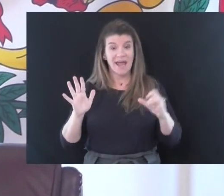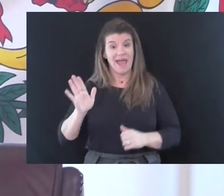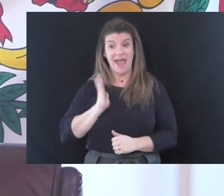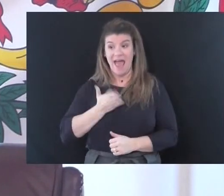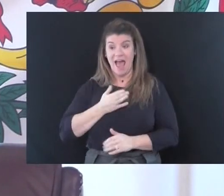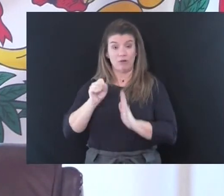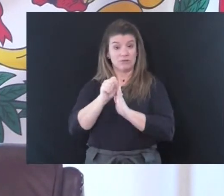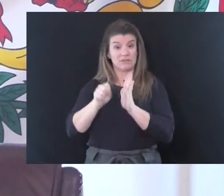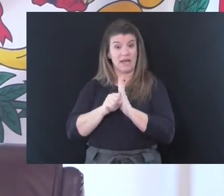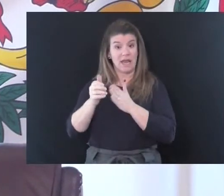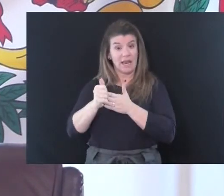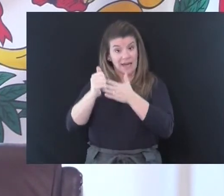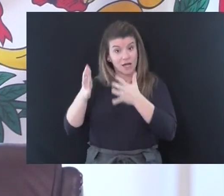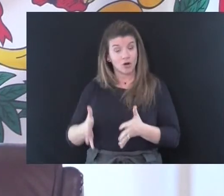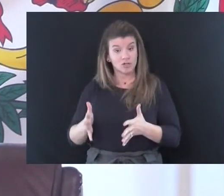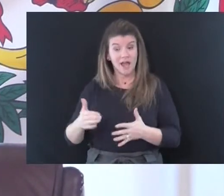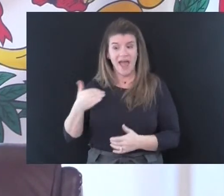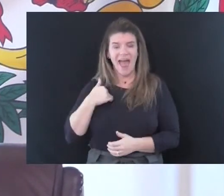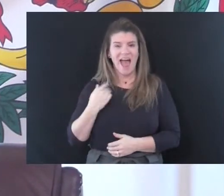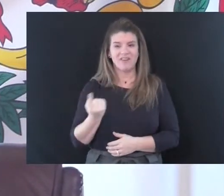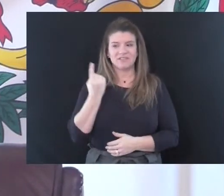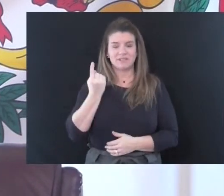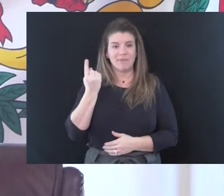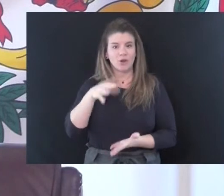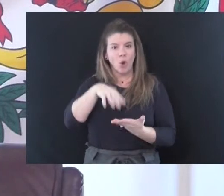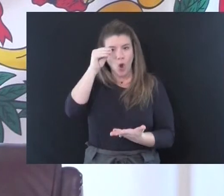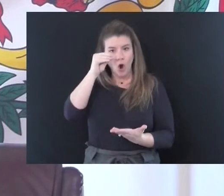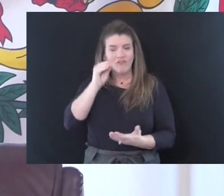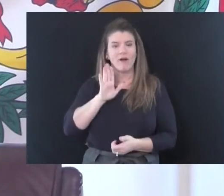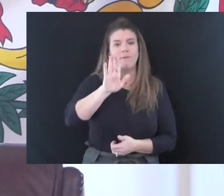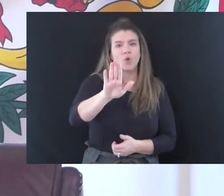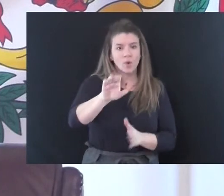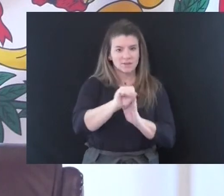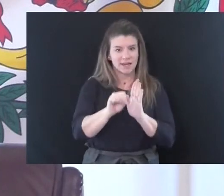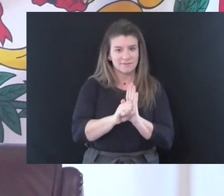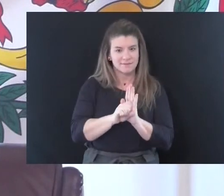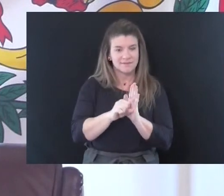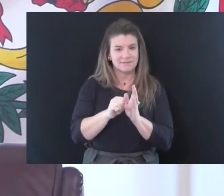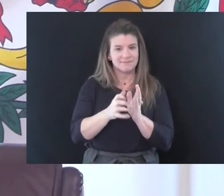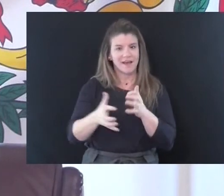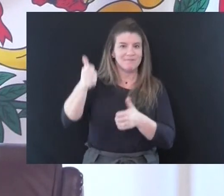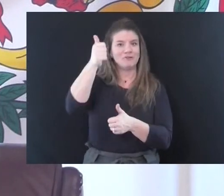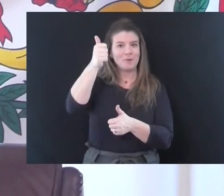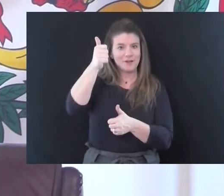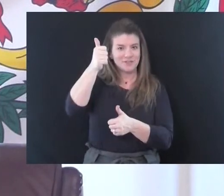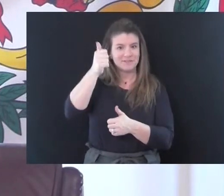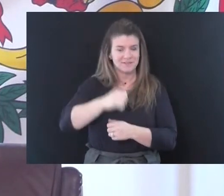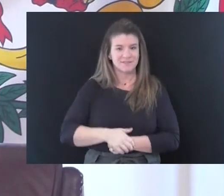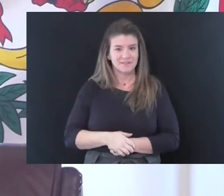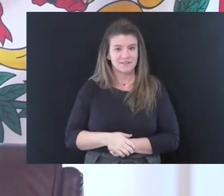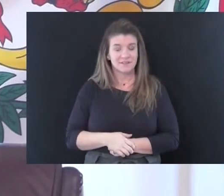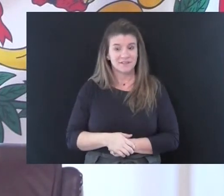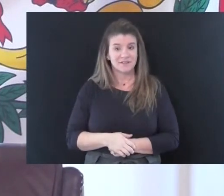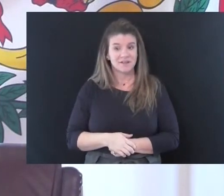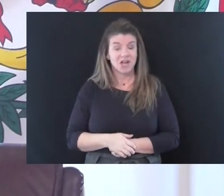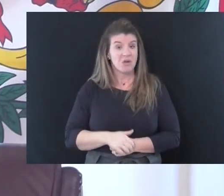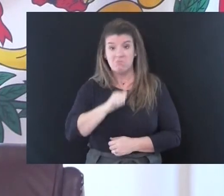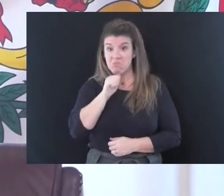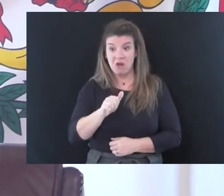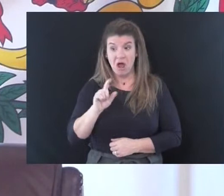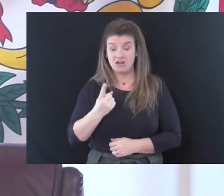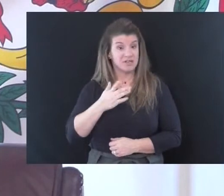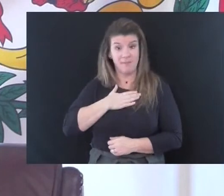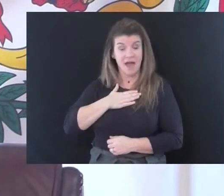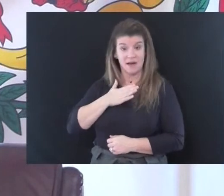state leaders have something to learn from your administration, not just my